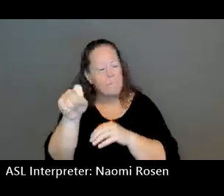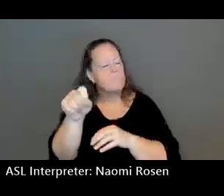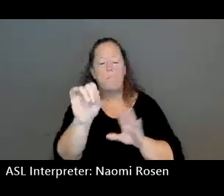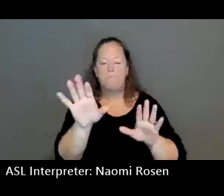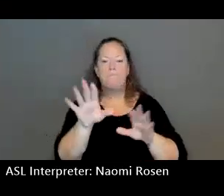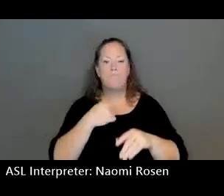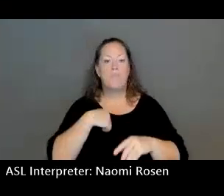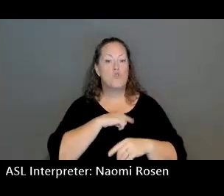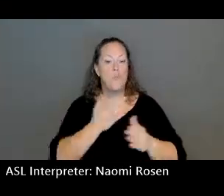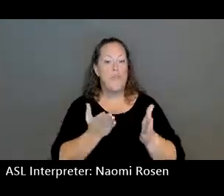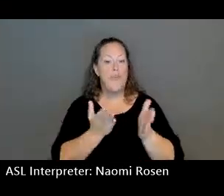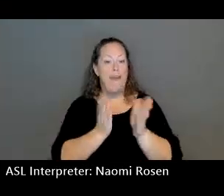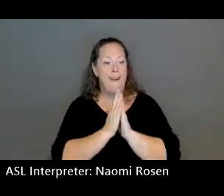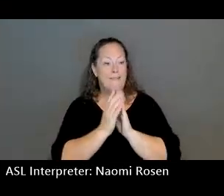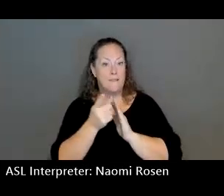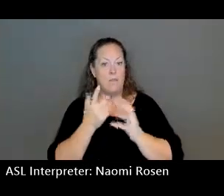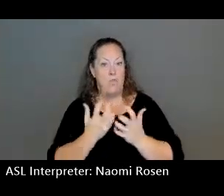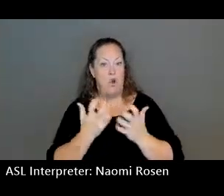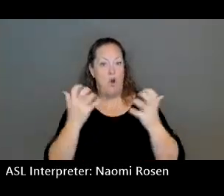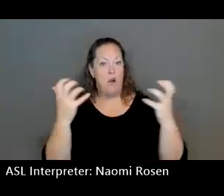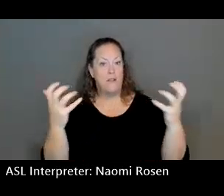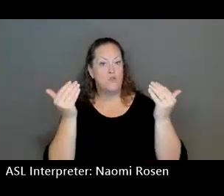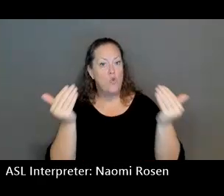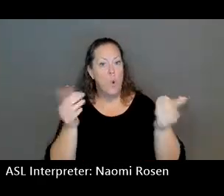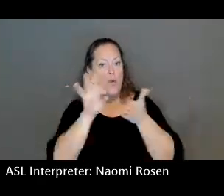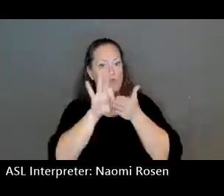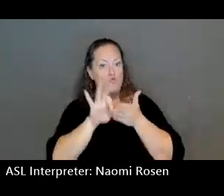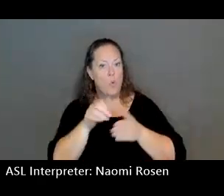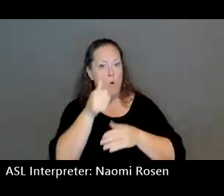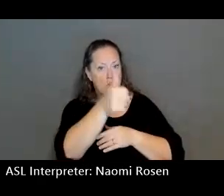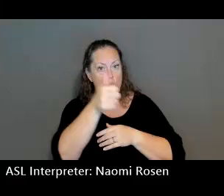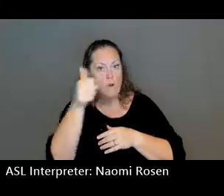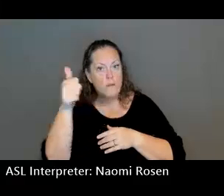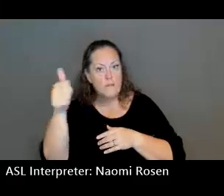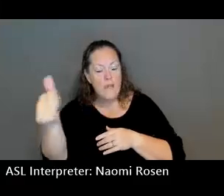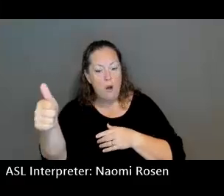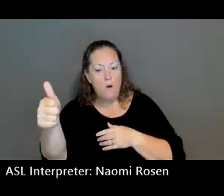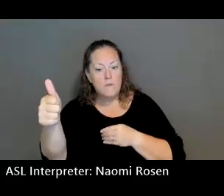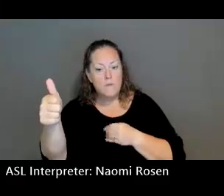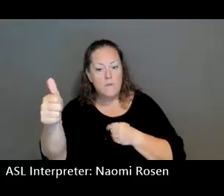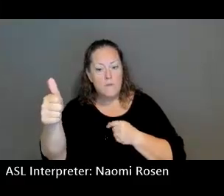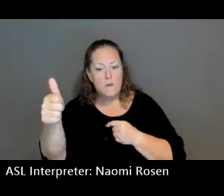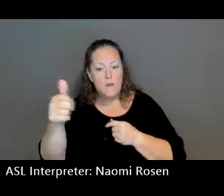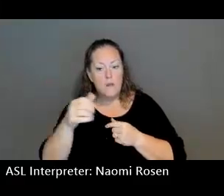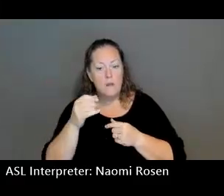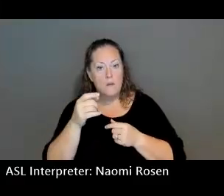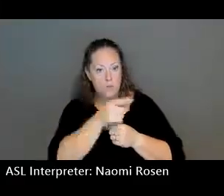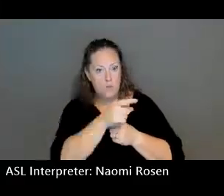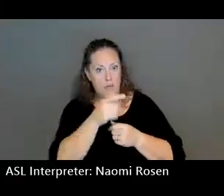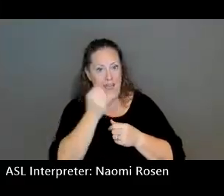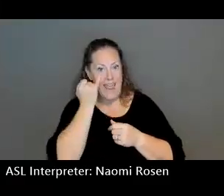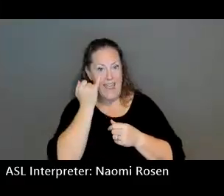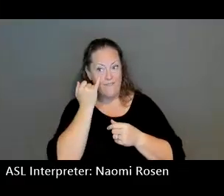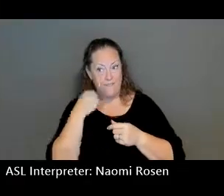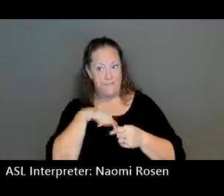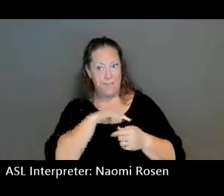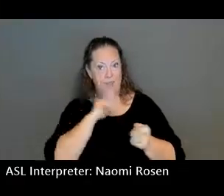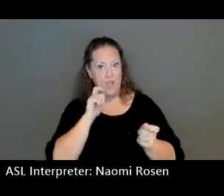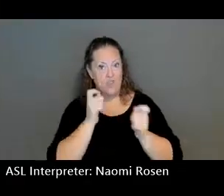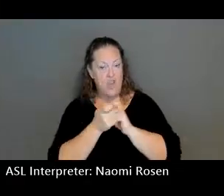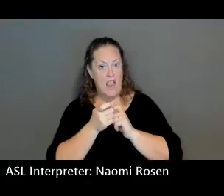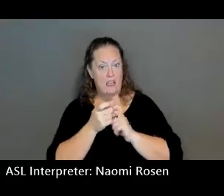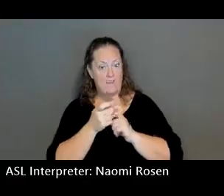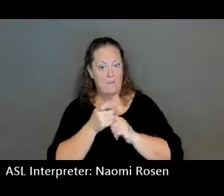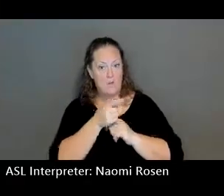asked if we asked the audience if they changed their goals after a